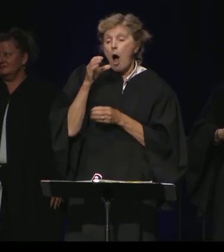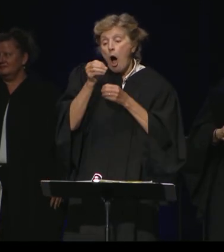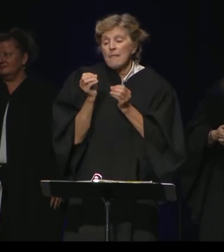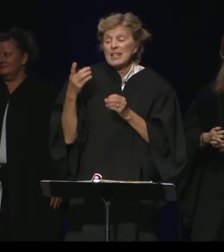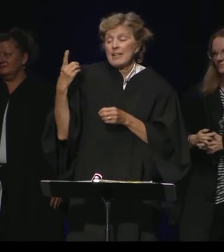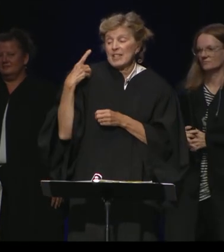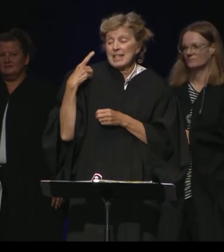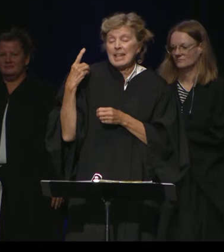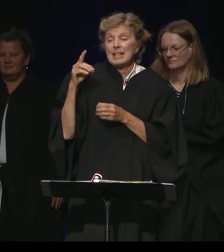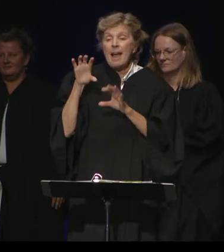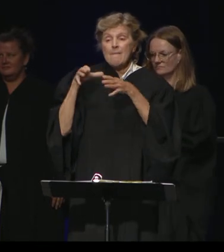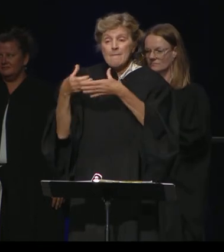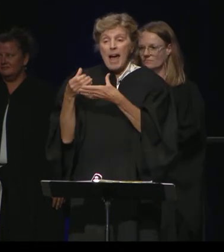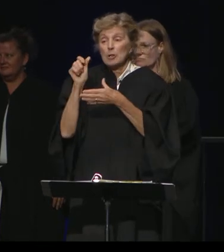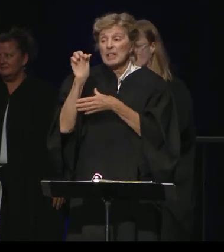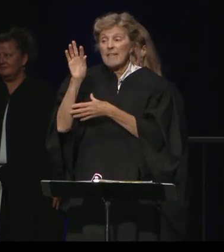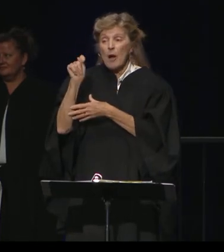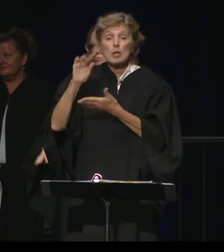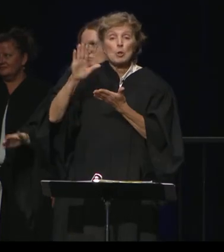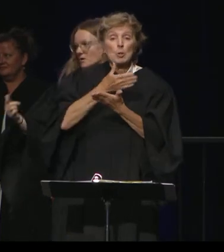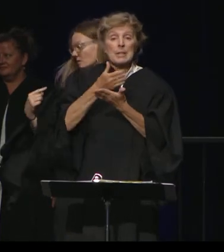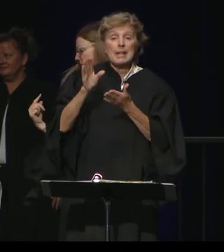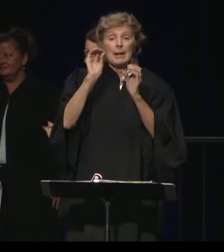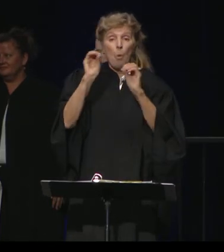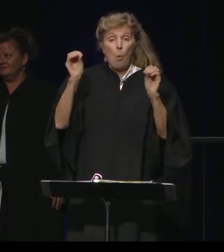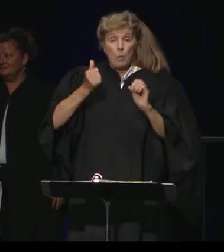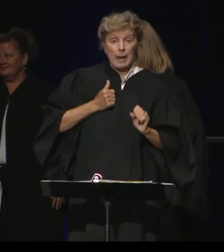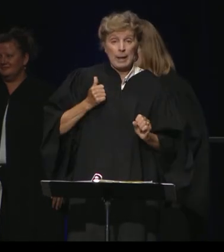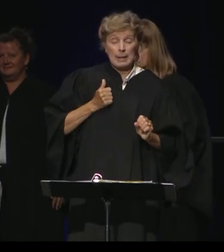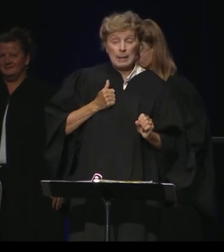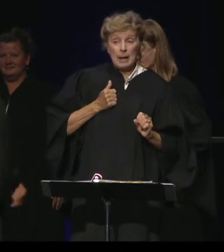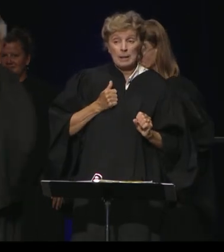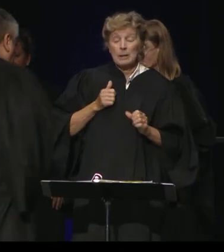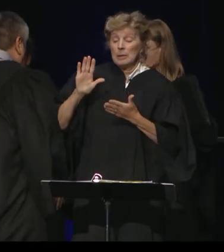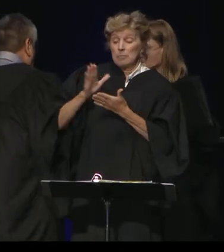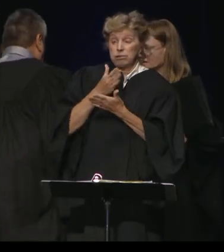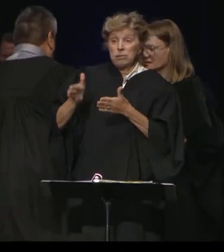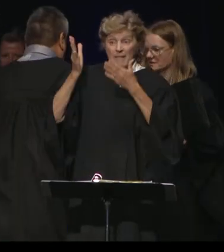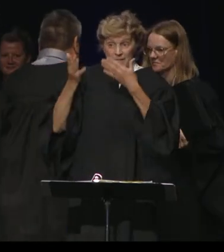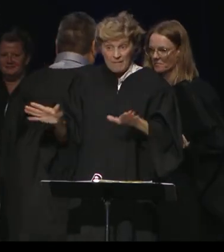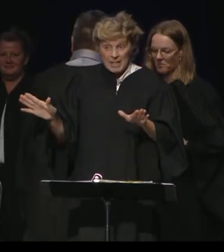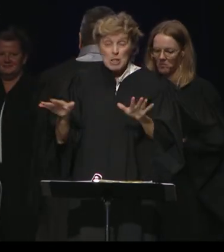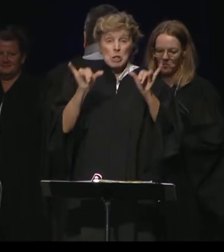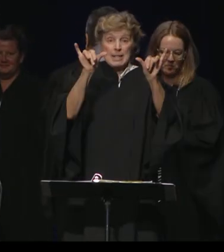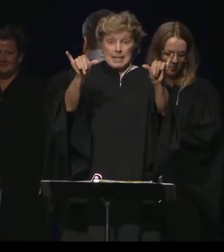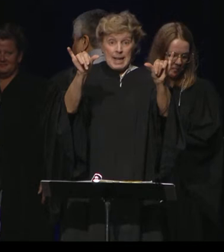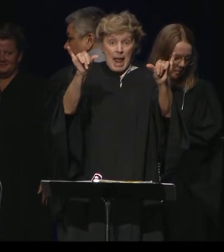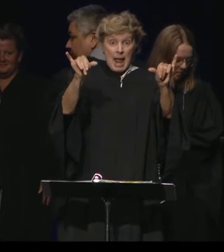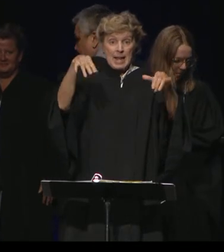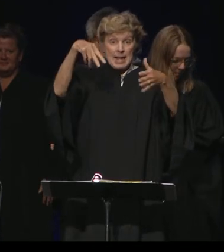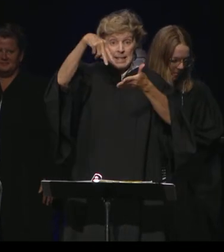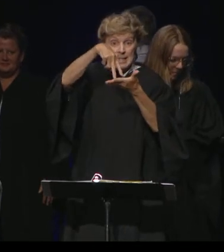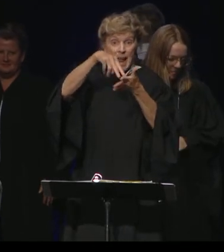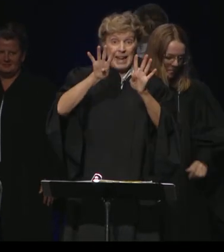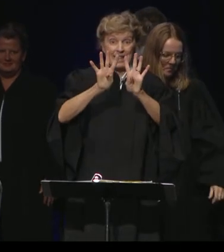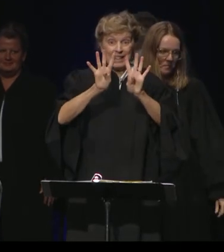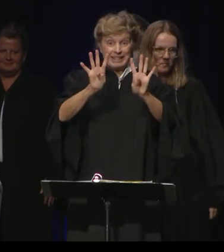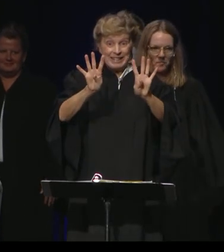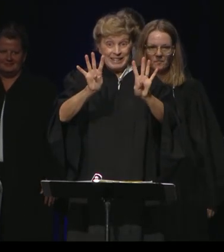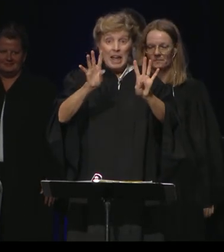in the singing of our national anthem. Following the anthem, please remain standing until